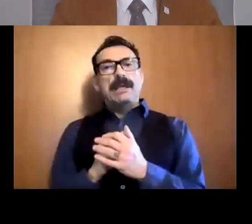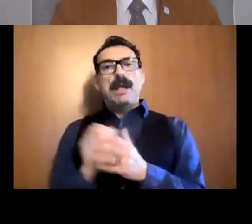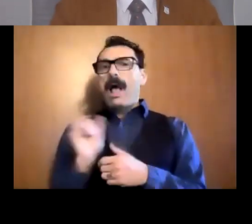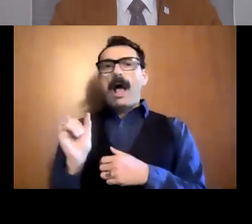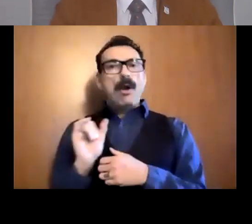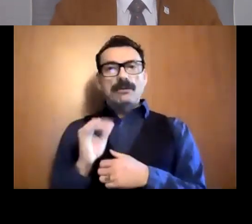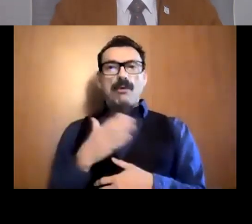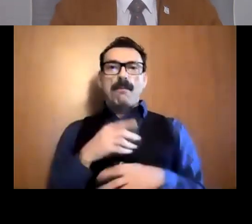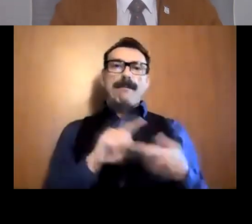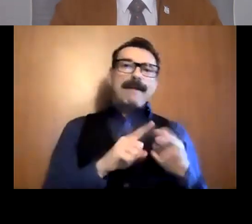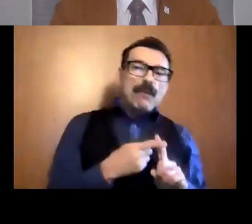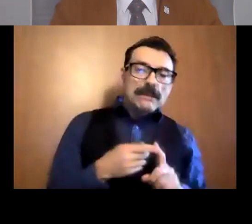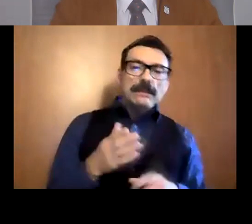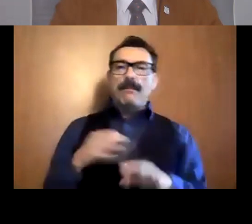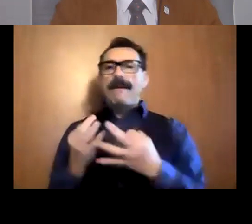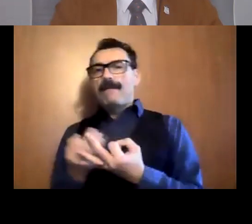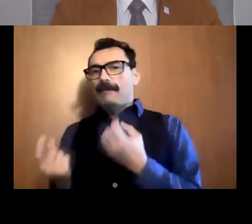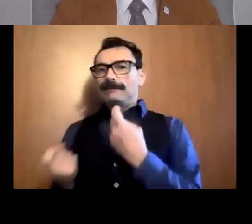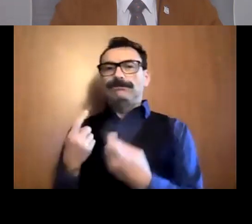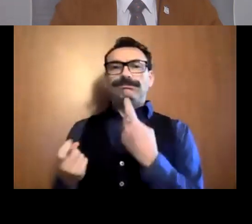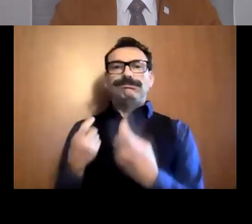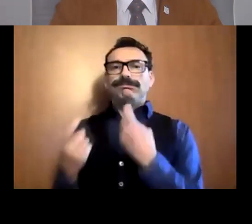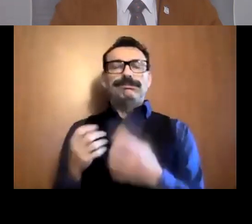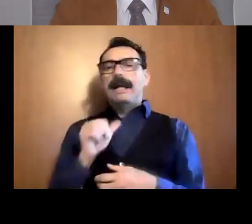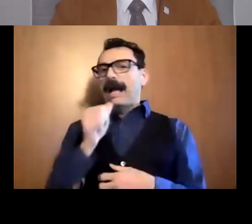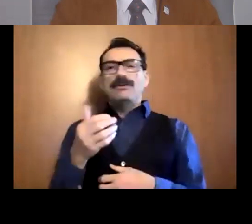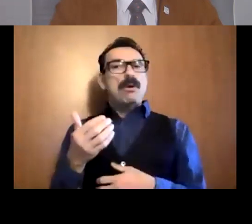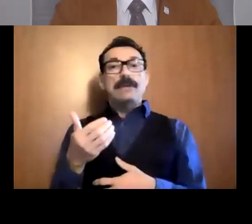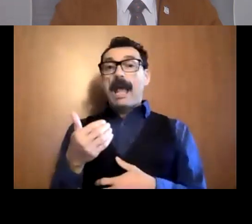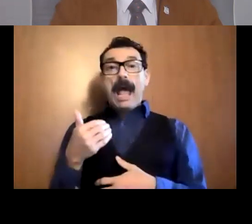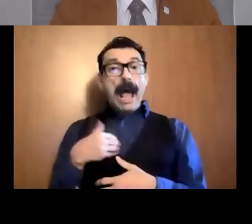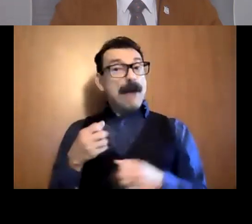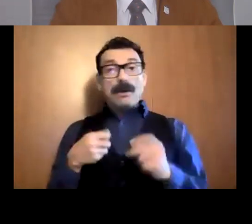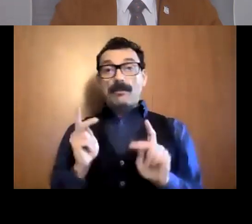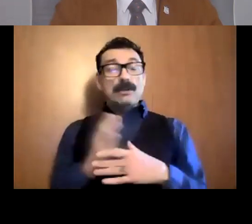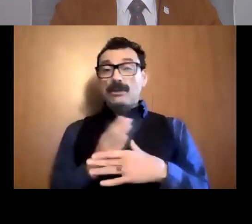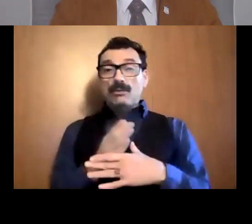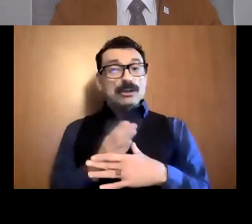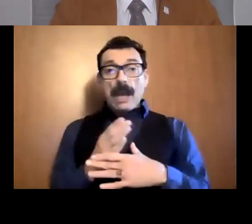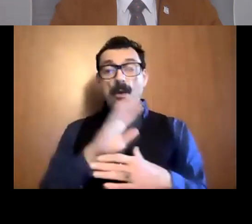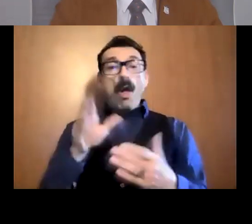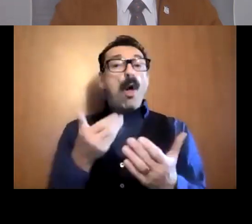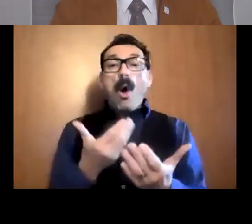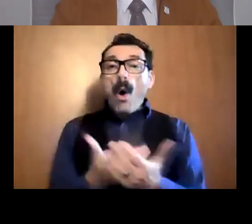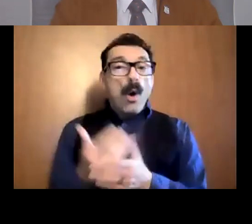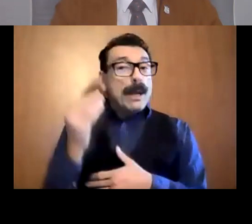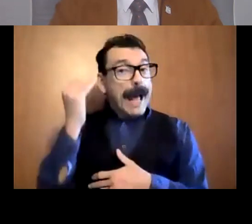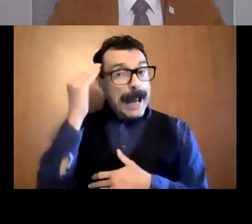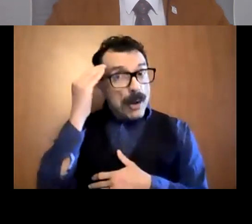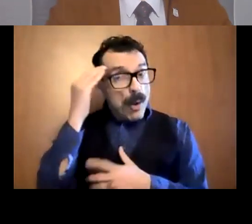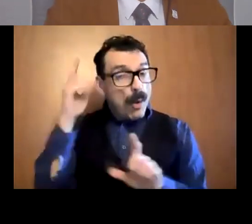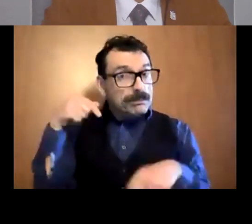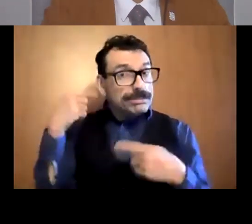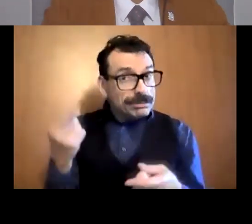feel like I don't get a chance often to share all this knowledge and information that I do have. And so I really appreciated getting to speak with